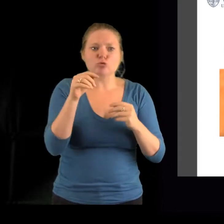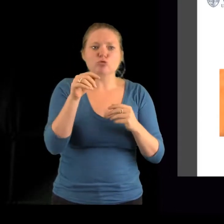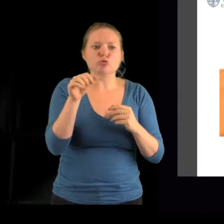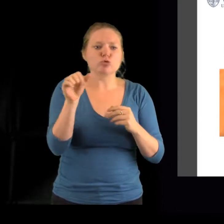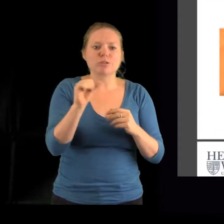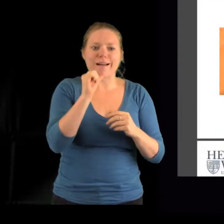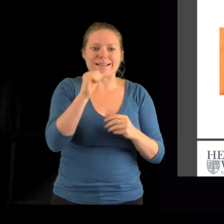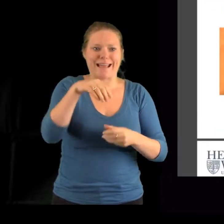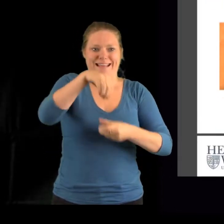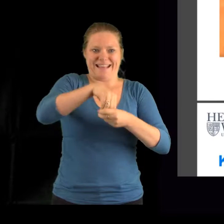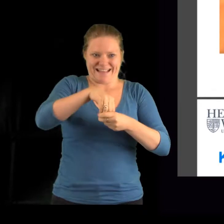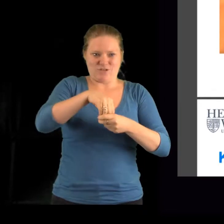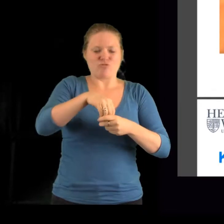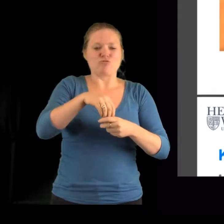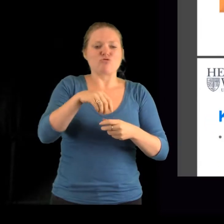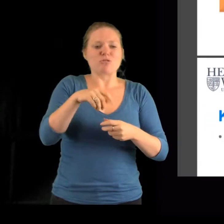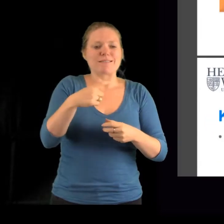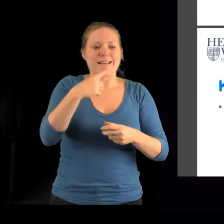Thoughts?